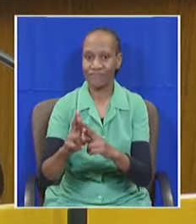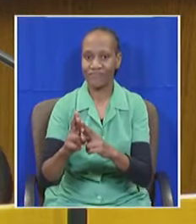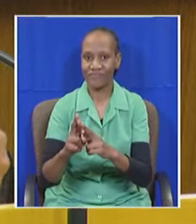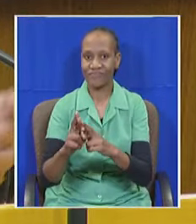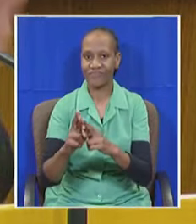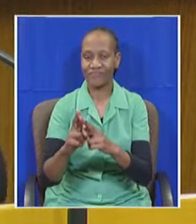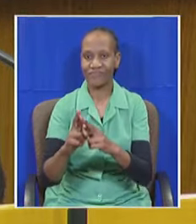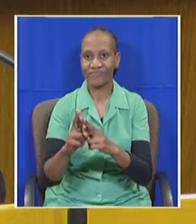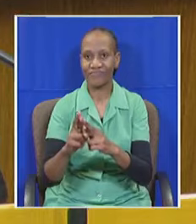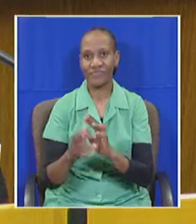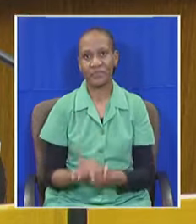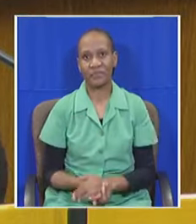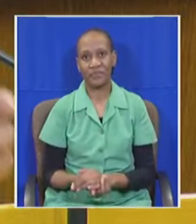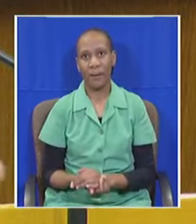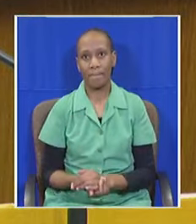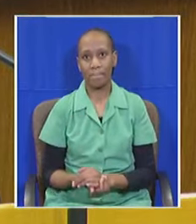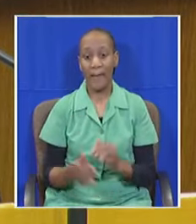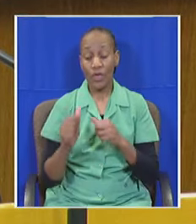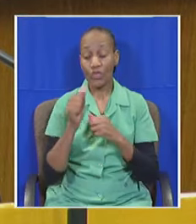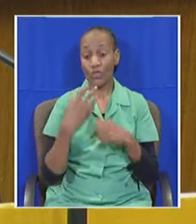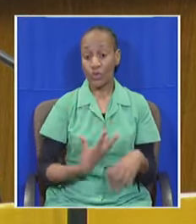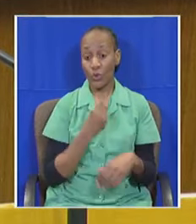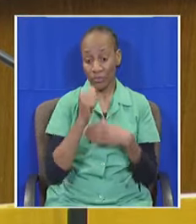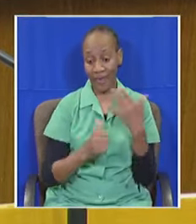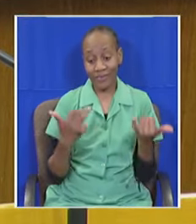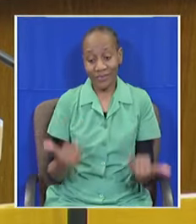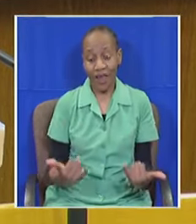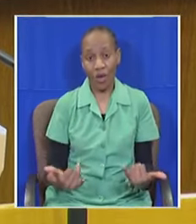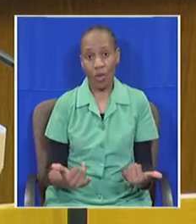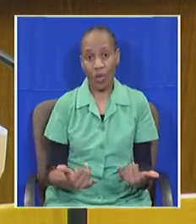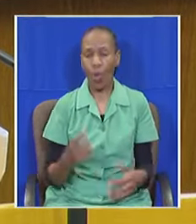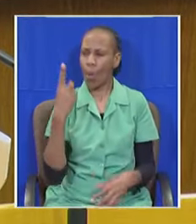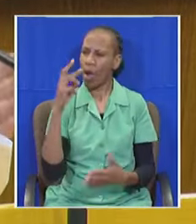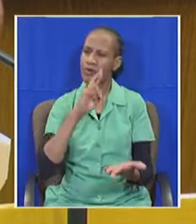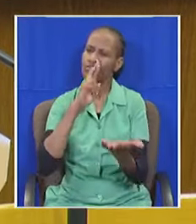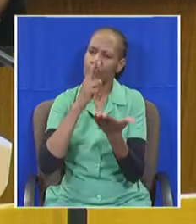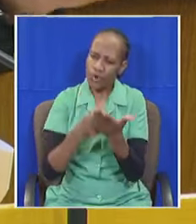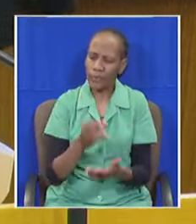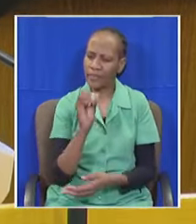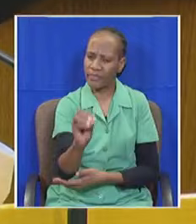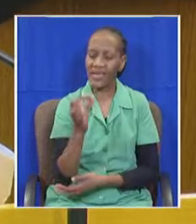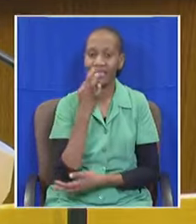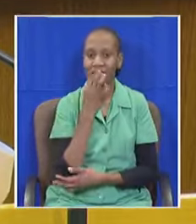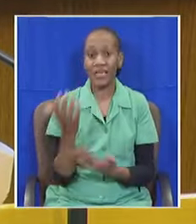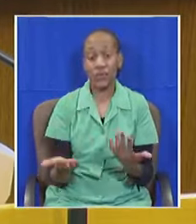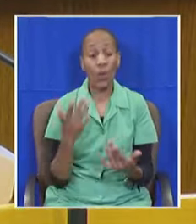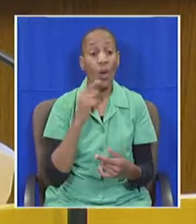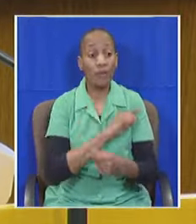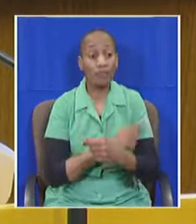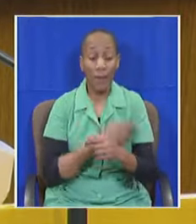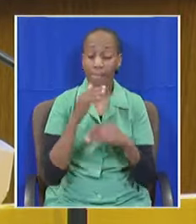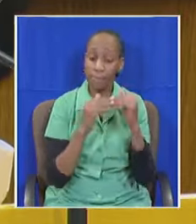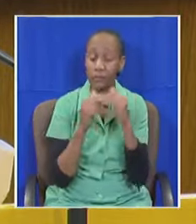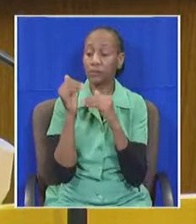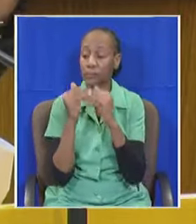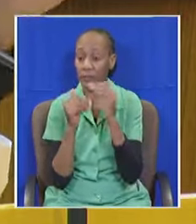Month. And one of the big recommendations is that in terms of capacity building up there, the